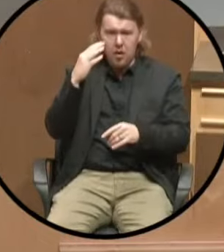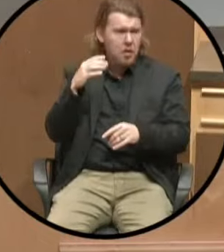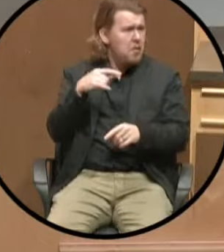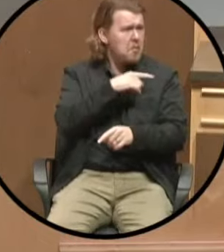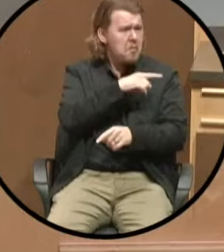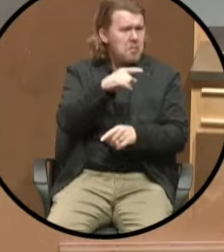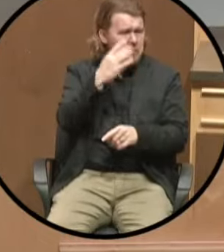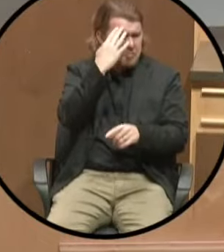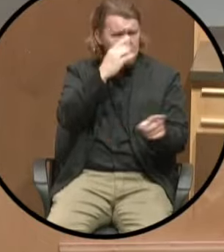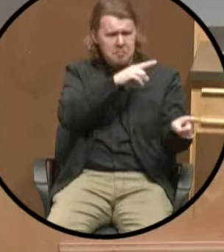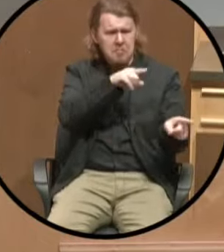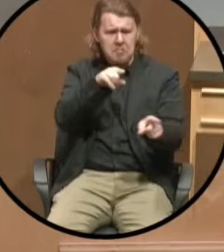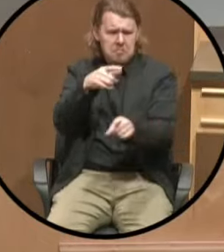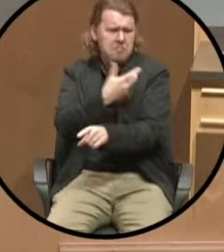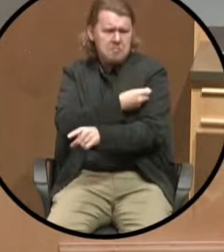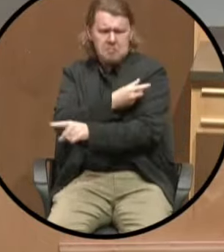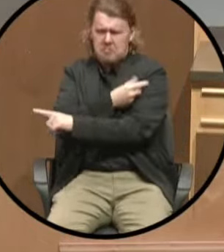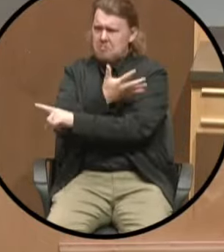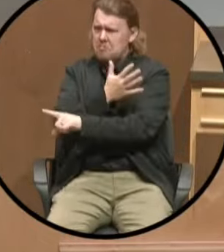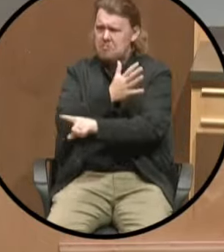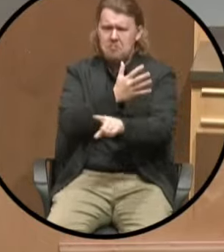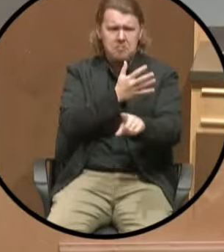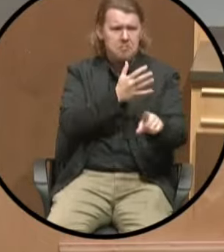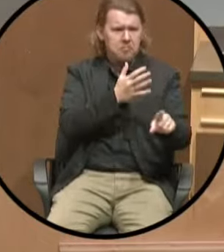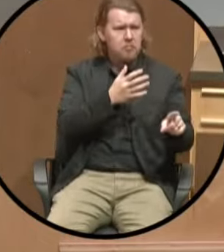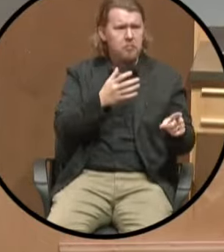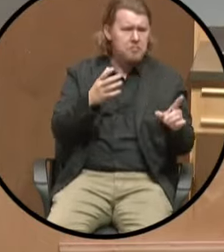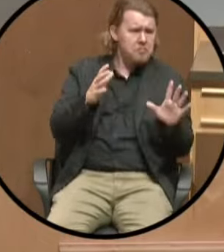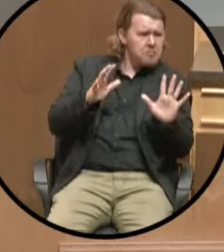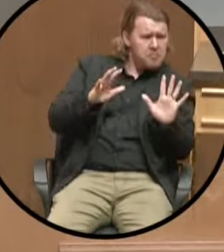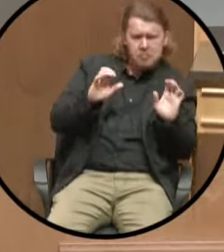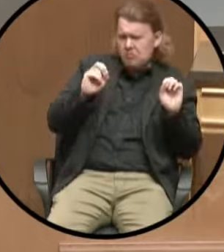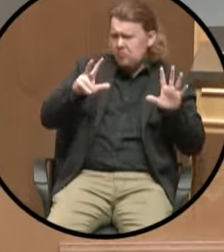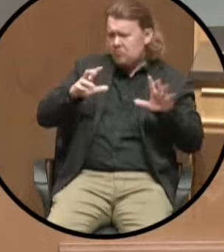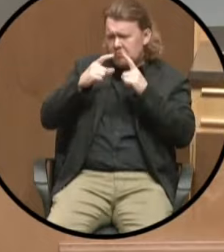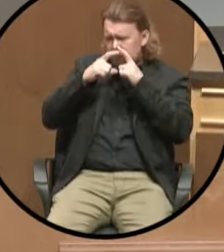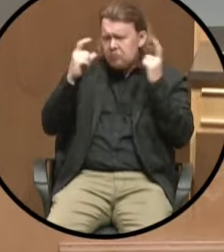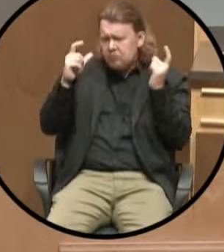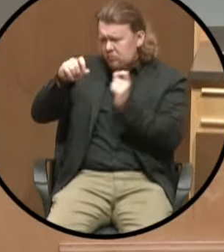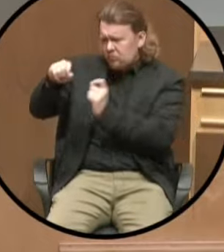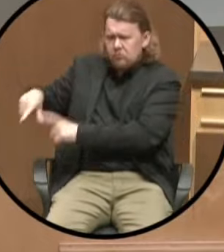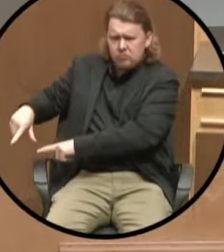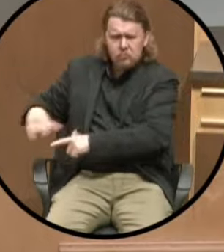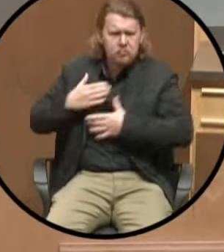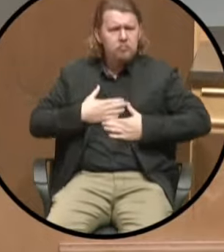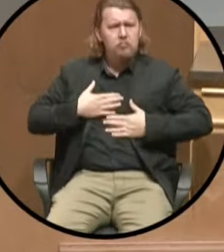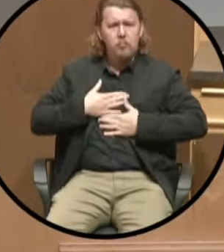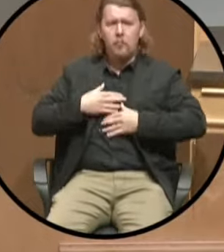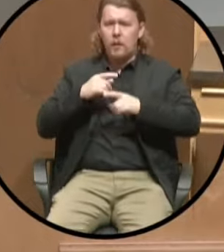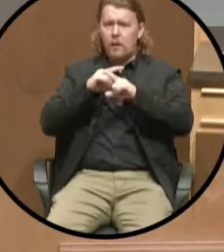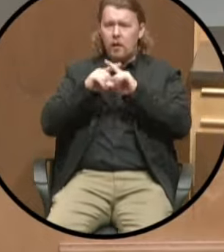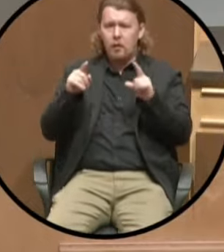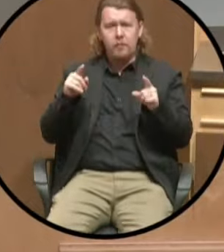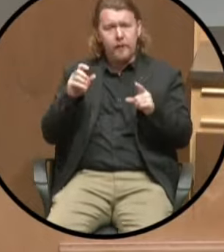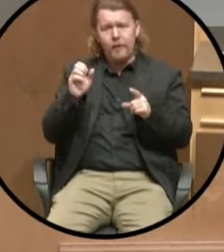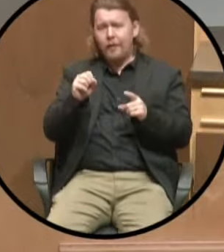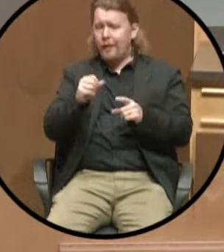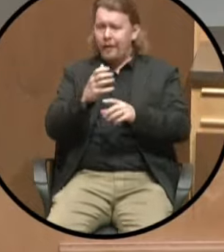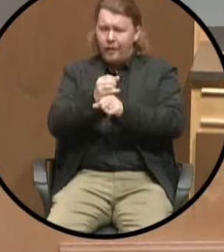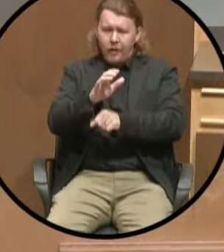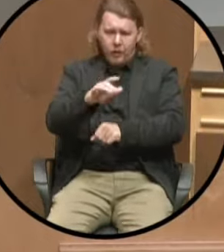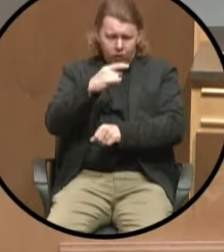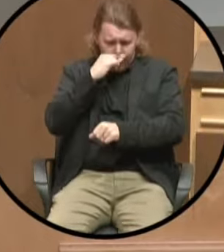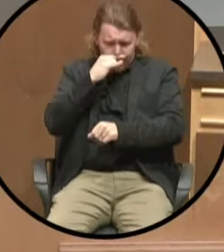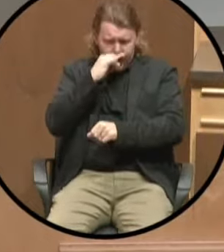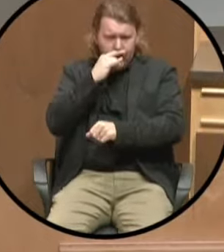vaccinated around you. You know that you're in a good space. Take your mask off. Enjoy your summer. But be willing to get your child the vaccine too, because they